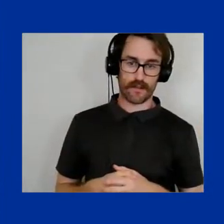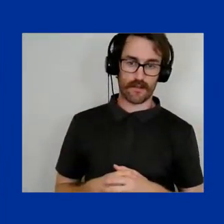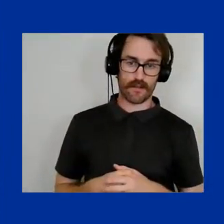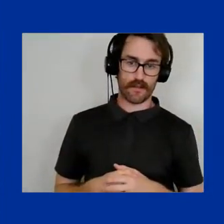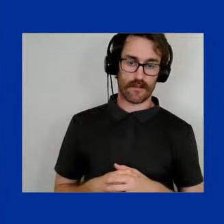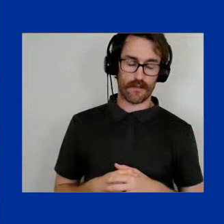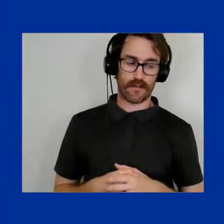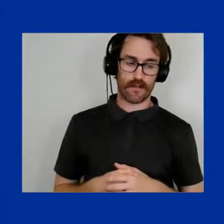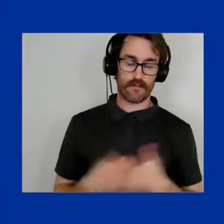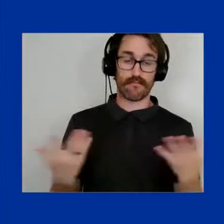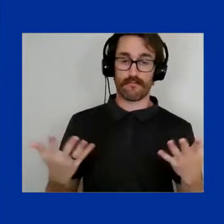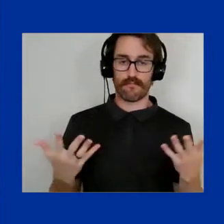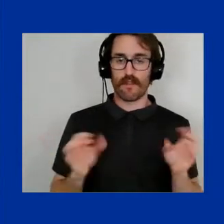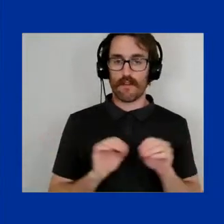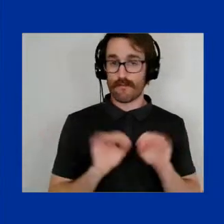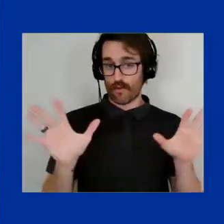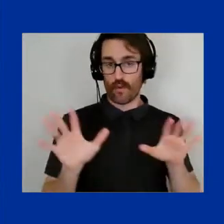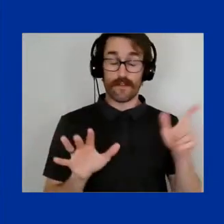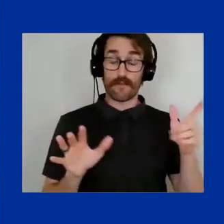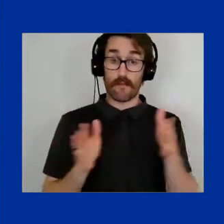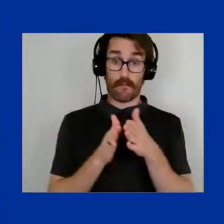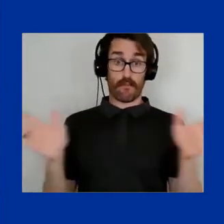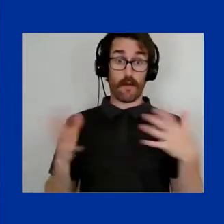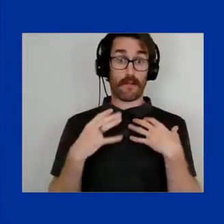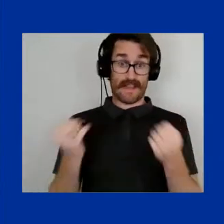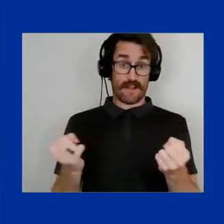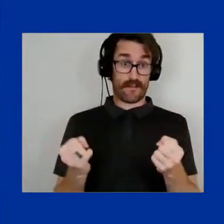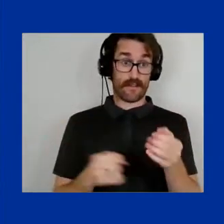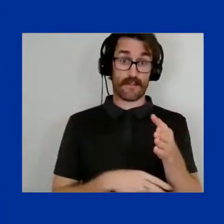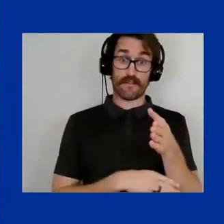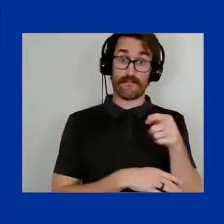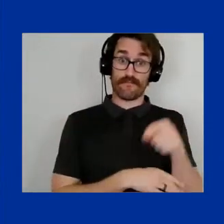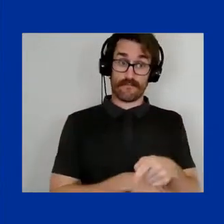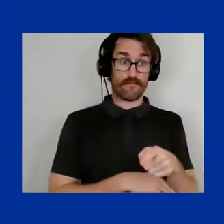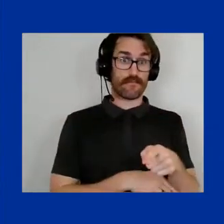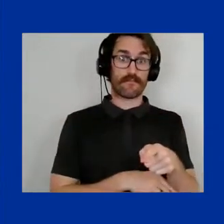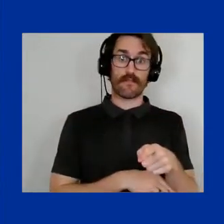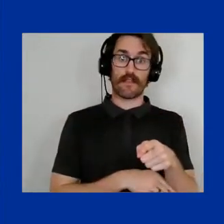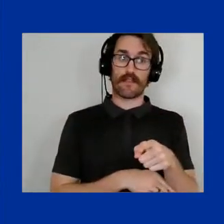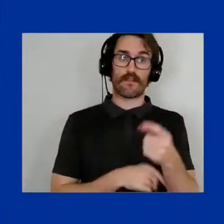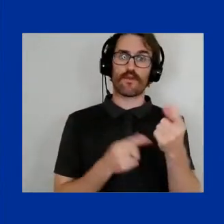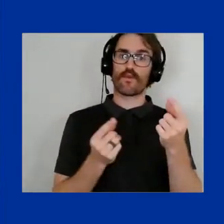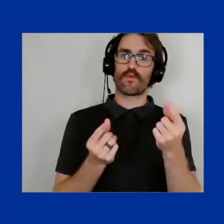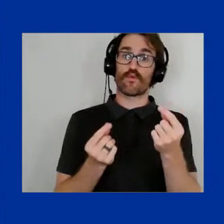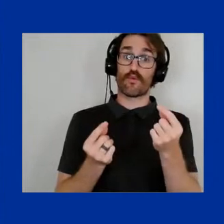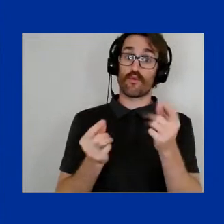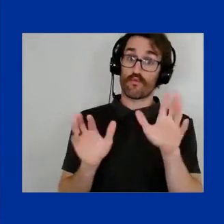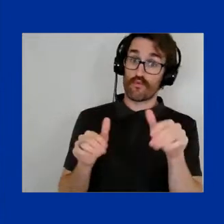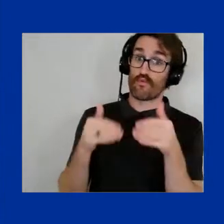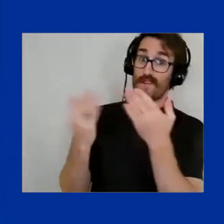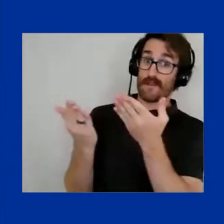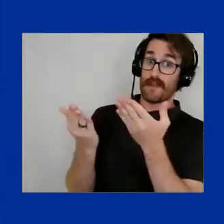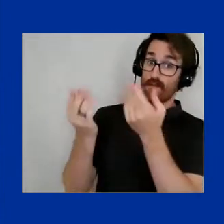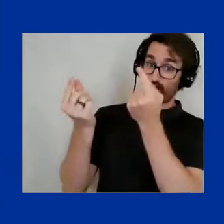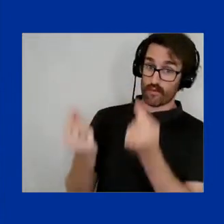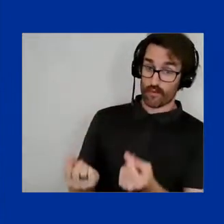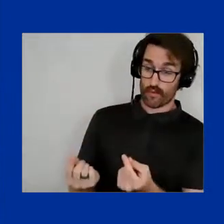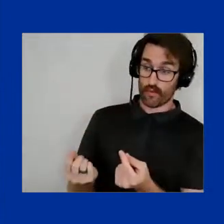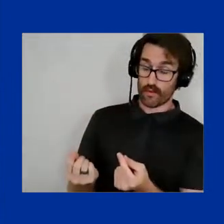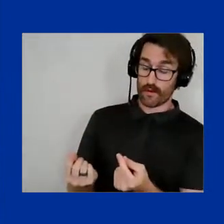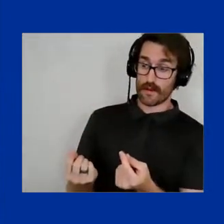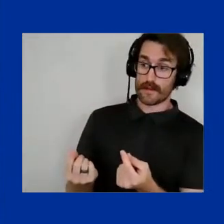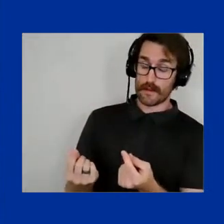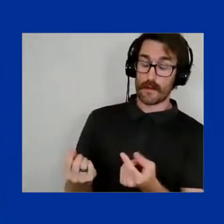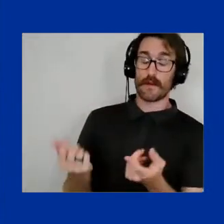of course, it is public health that is giving the recommendation, but